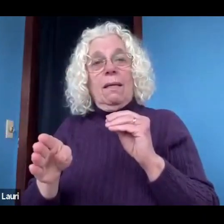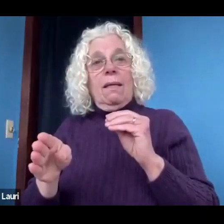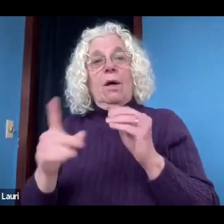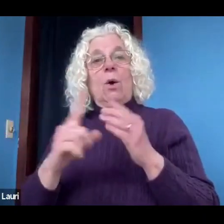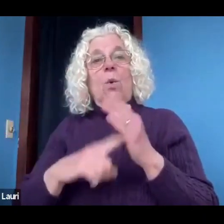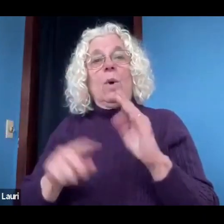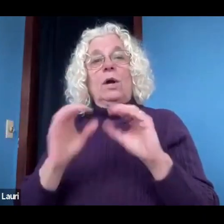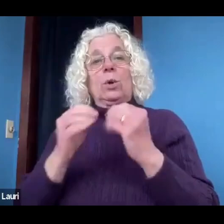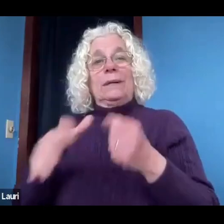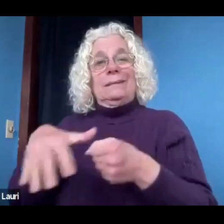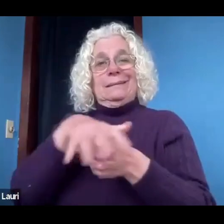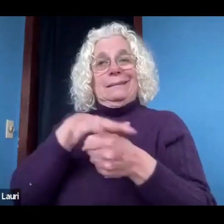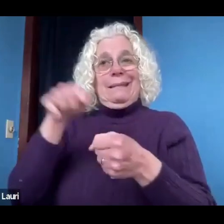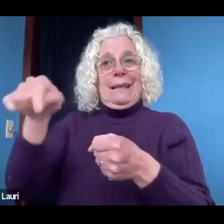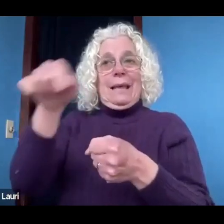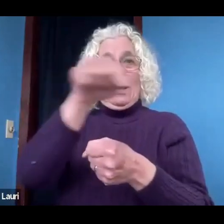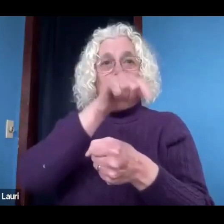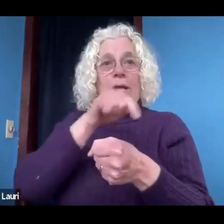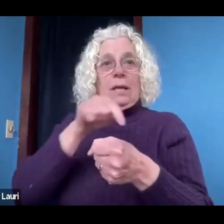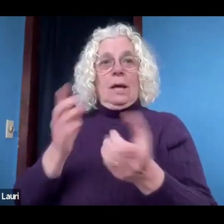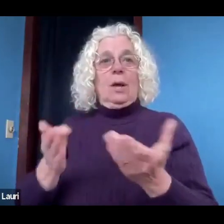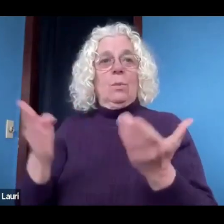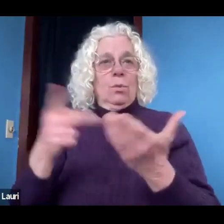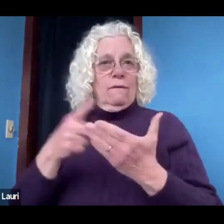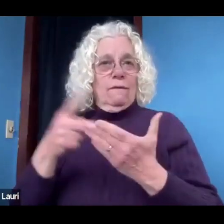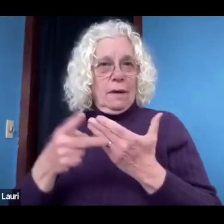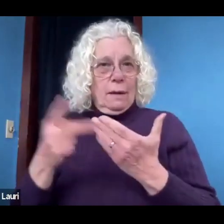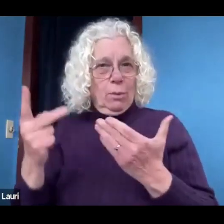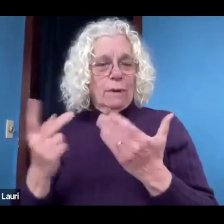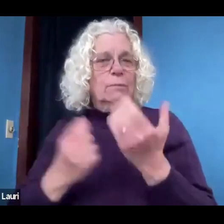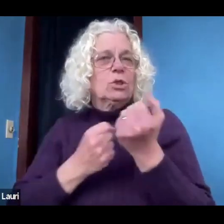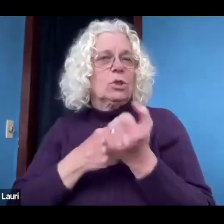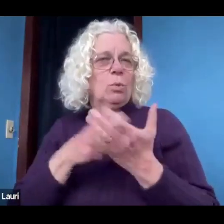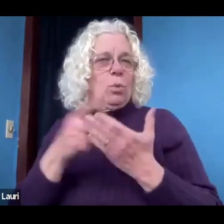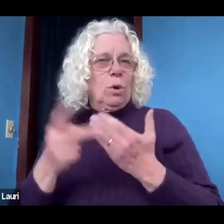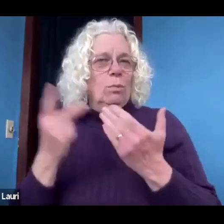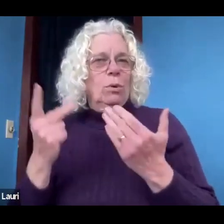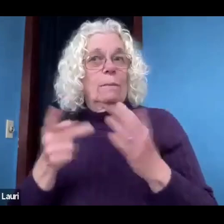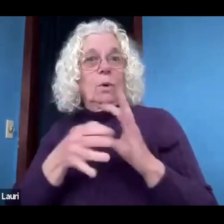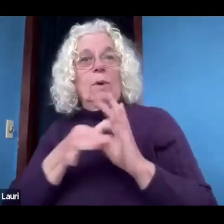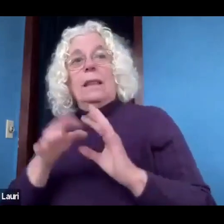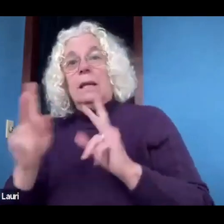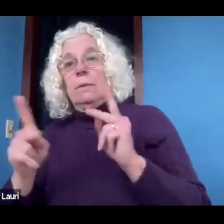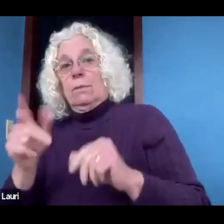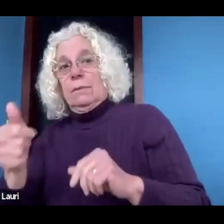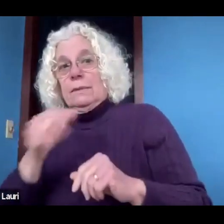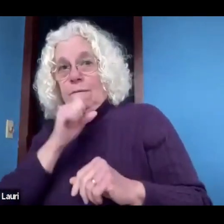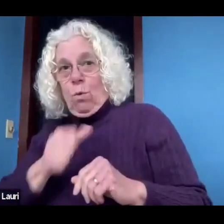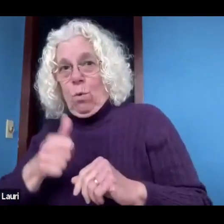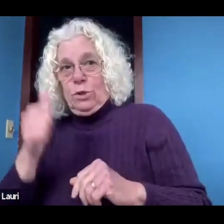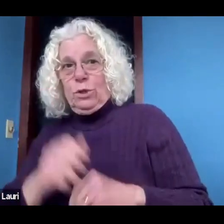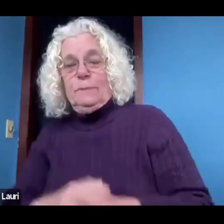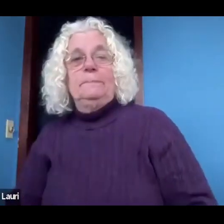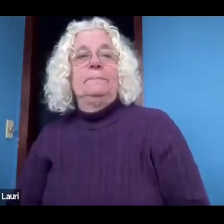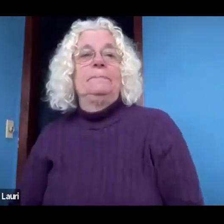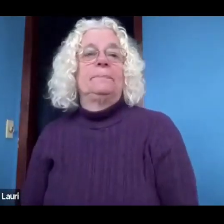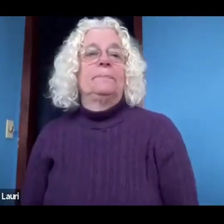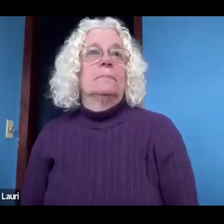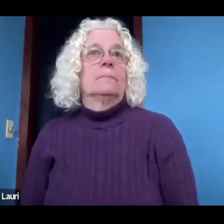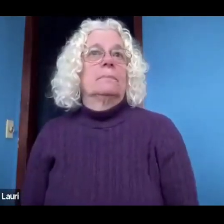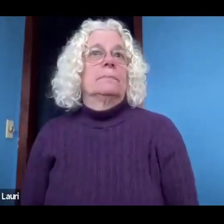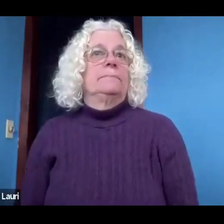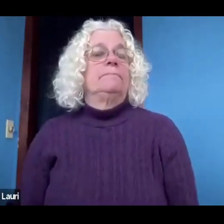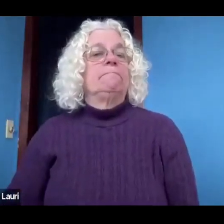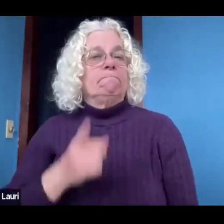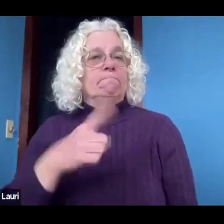are providing programs, support programs for older adults. And a lot of that, they do go